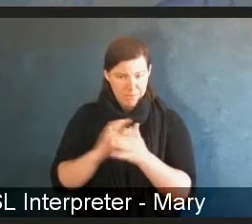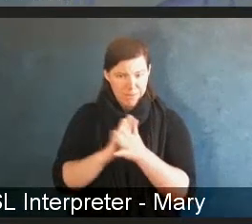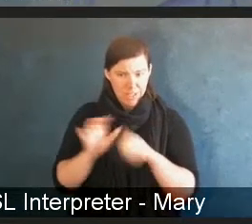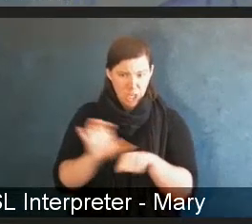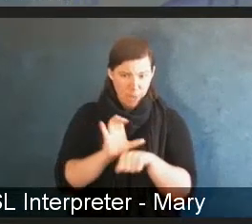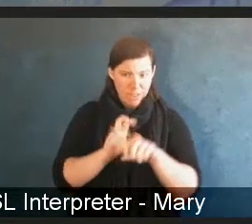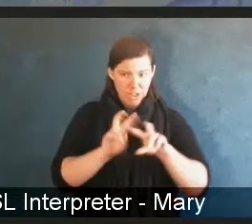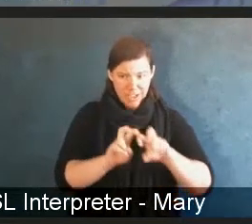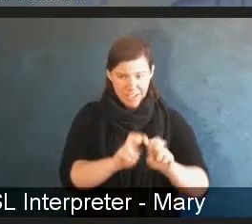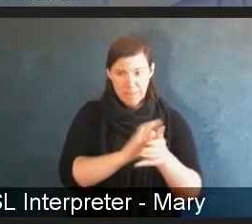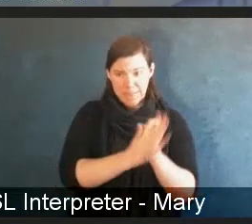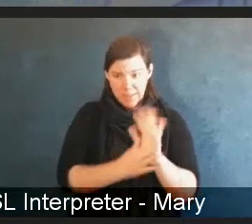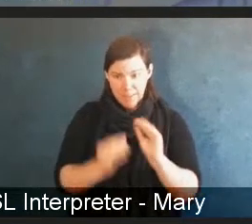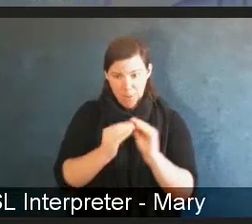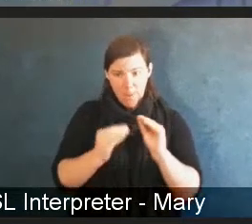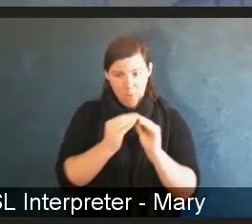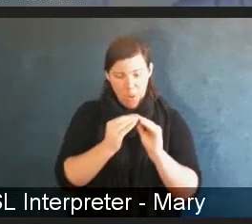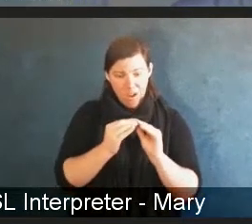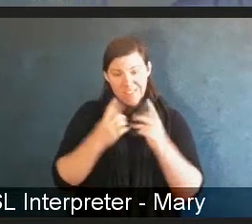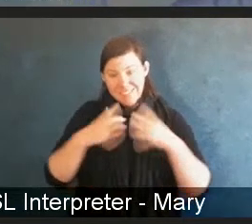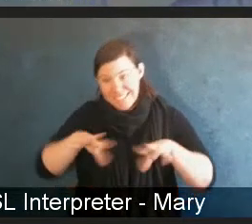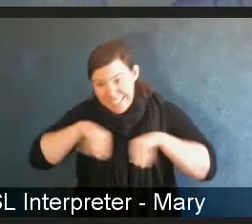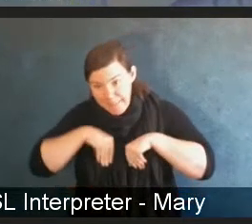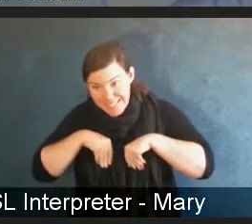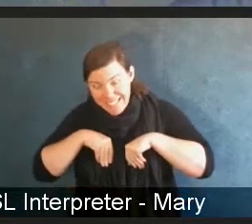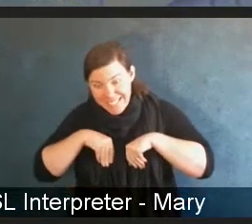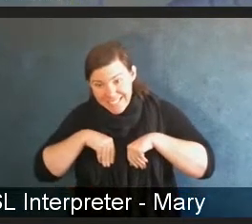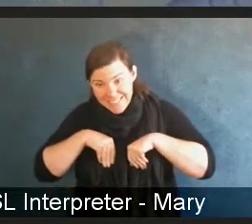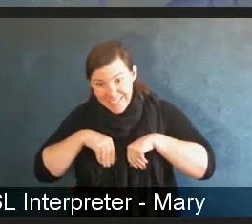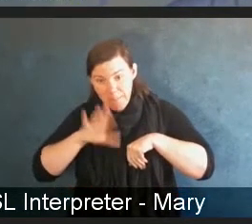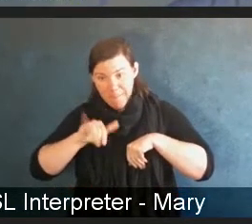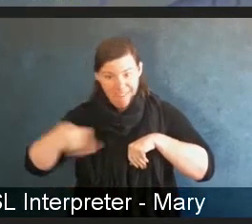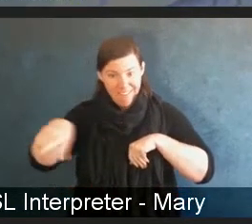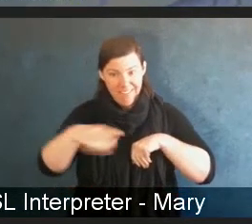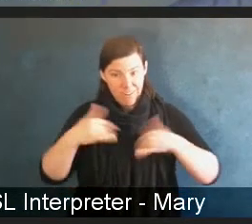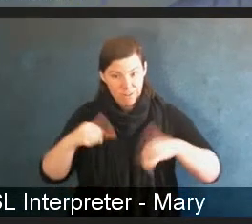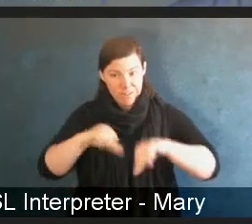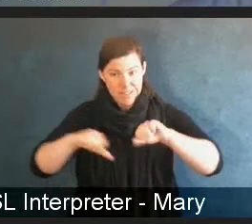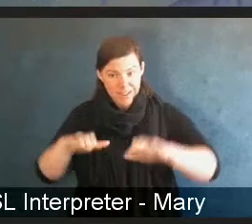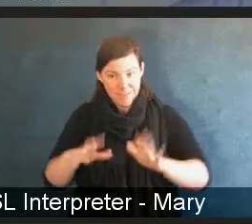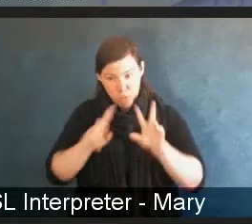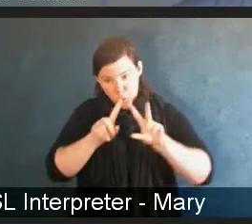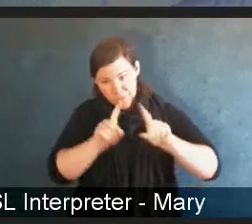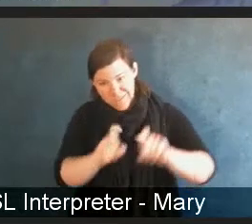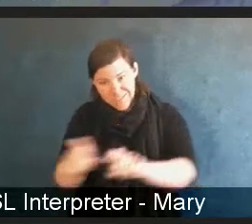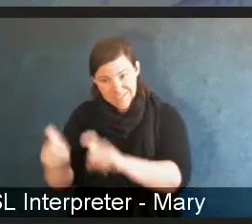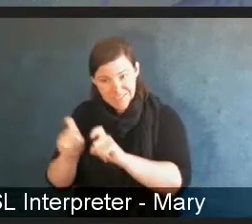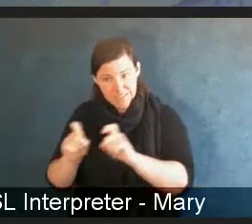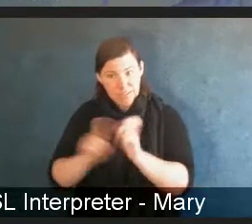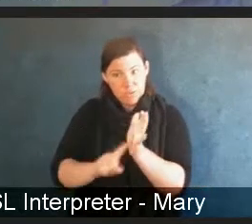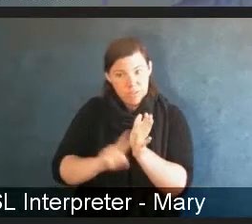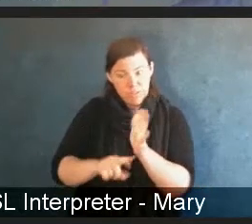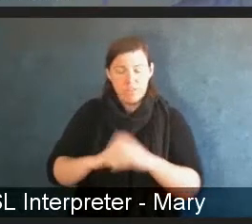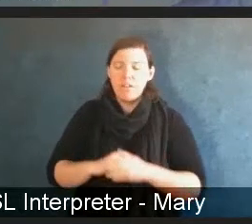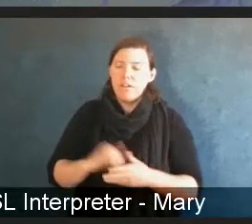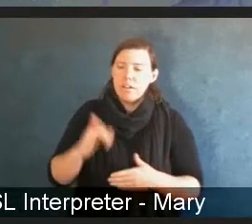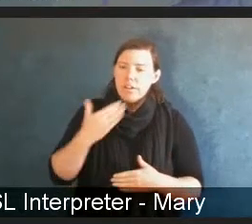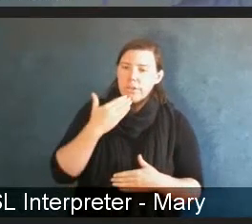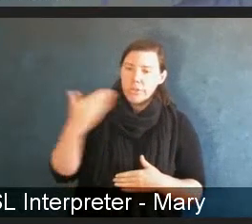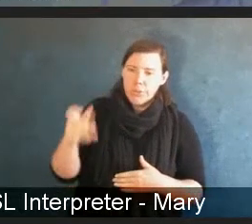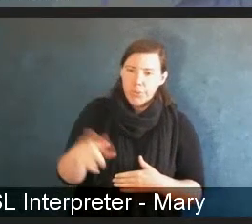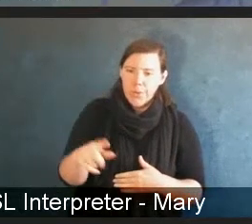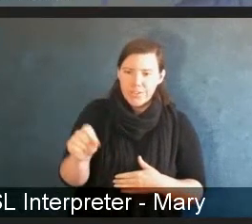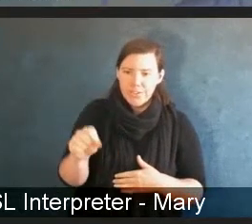excellent question. I think it's difficult for me to answer, and I think perhaps for a lot of people to answer, because that starts to intersect